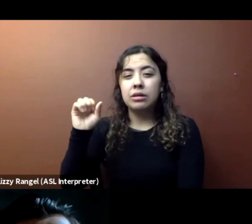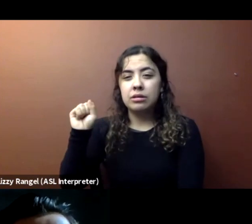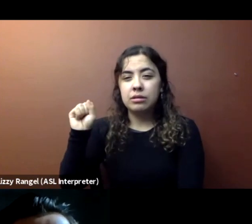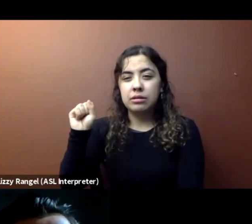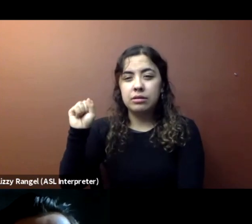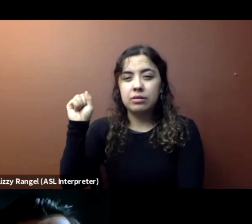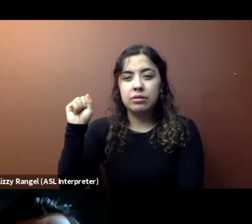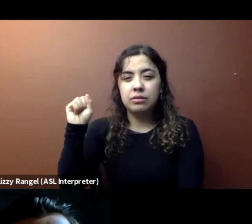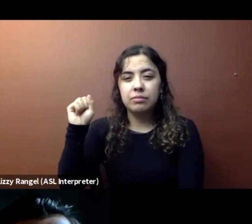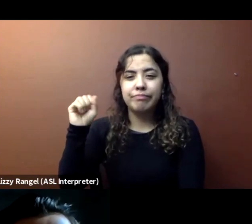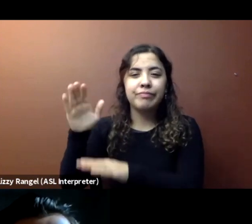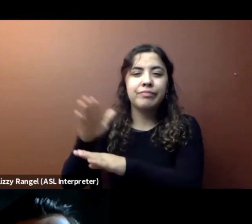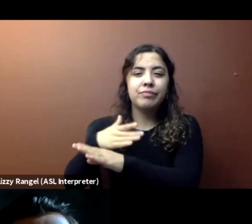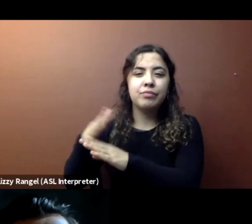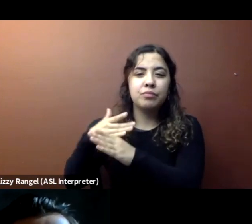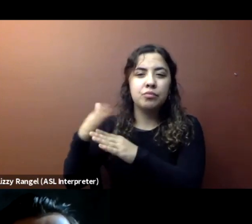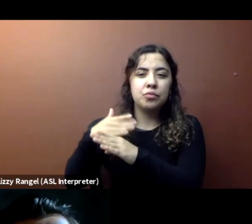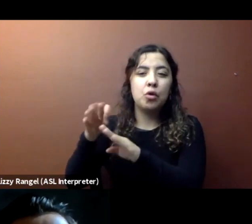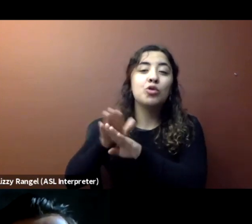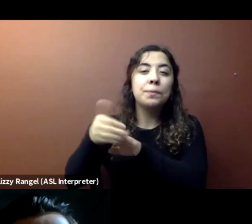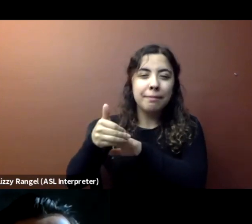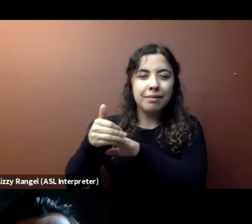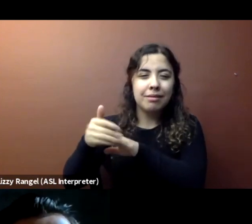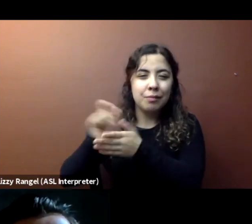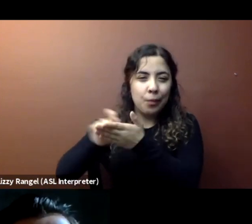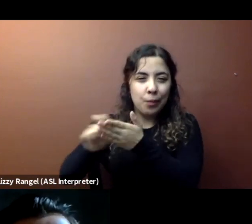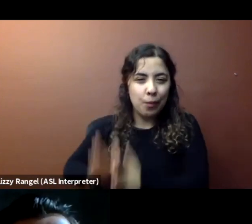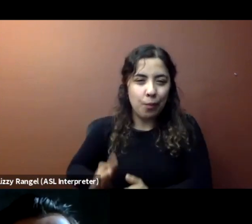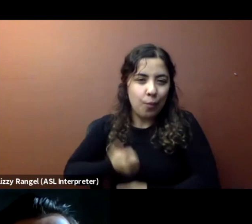just beautifully. She's just incredible. Love her.